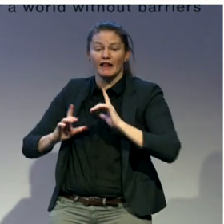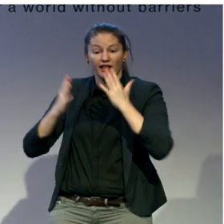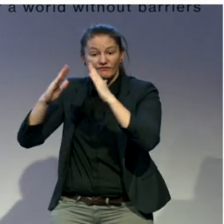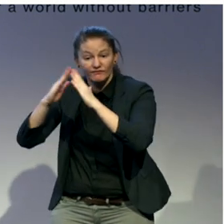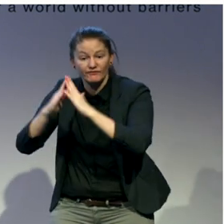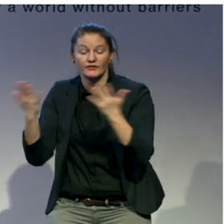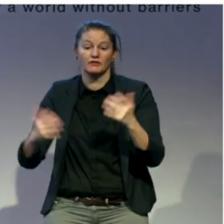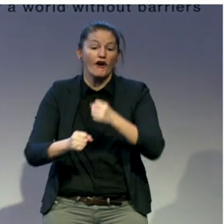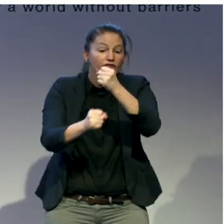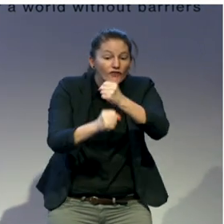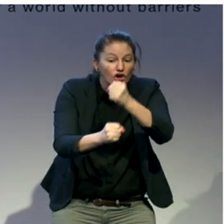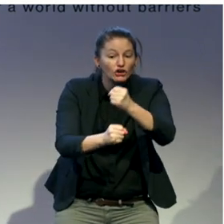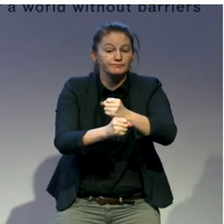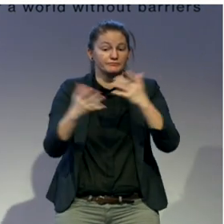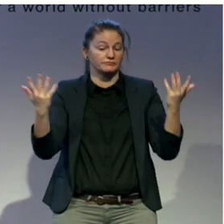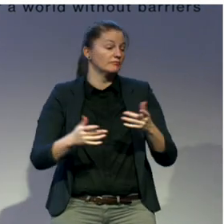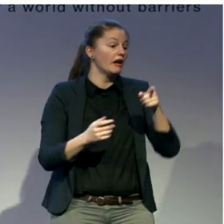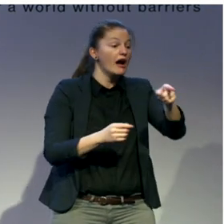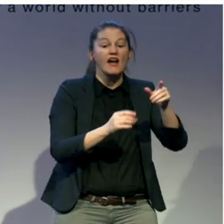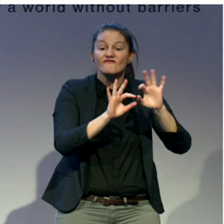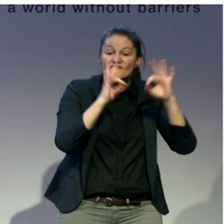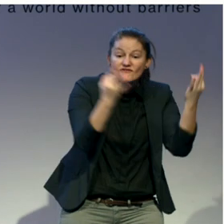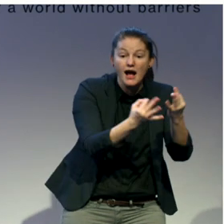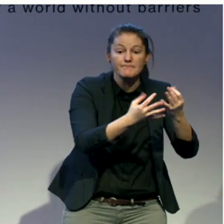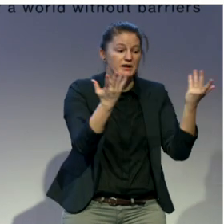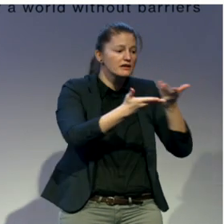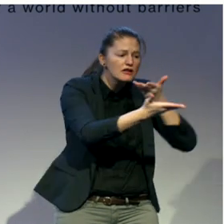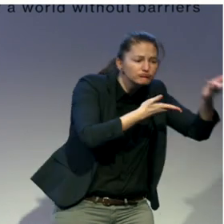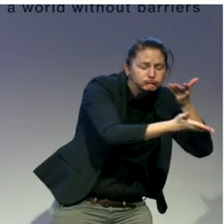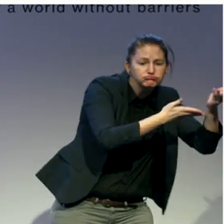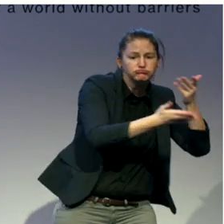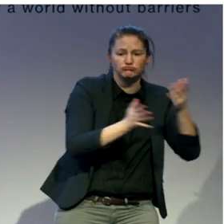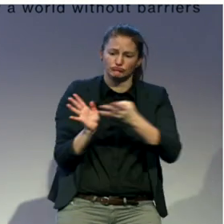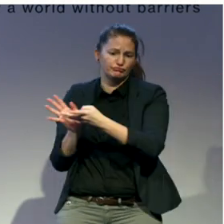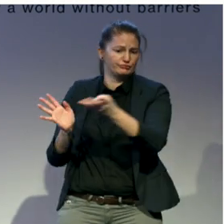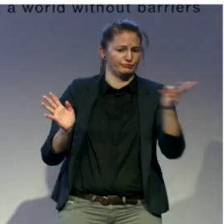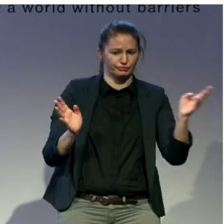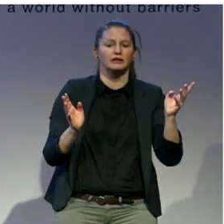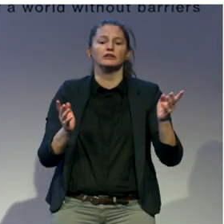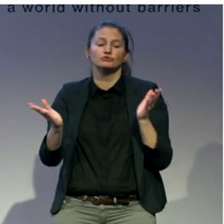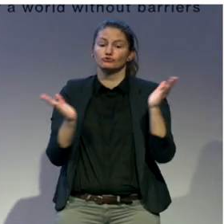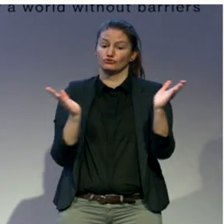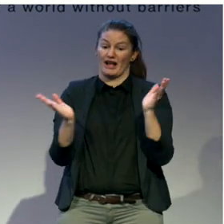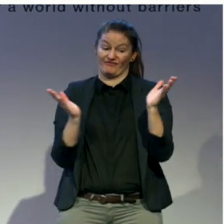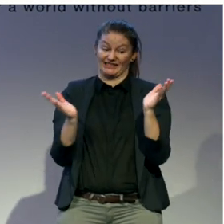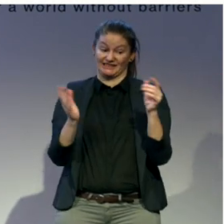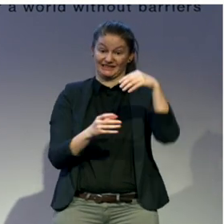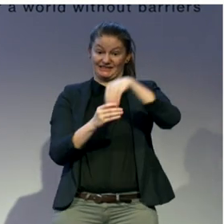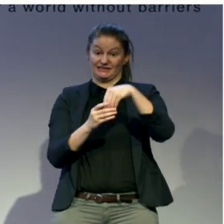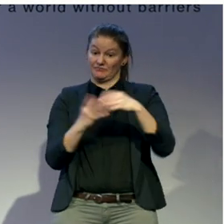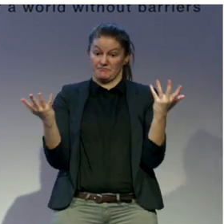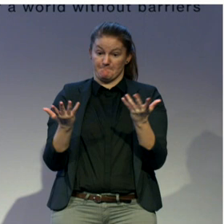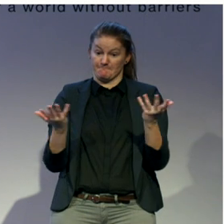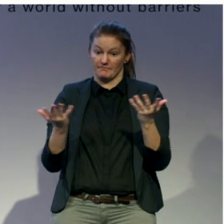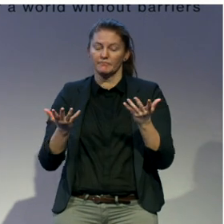our services, we address the core needs of people that, so that they could lead a fulfilling and meaningful